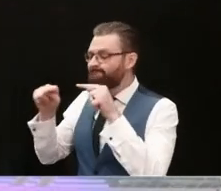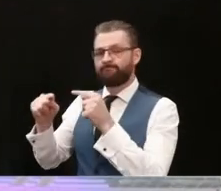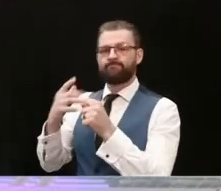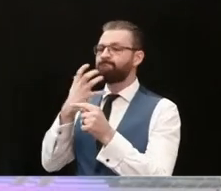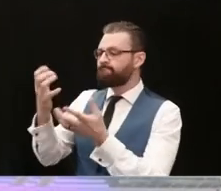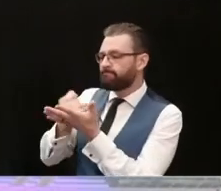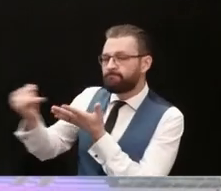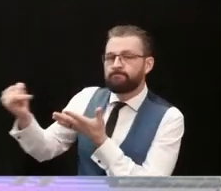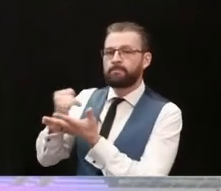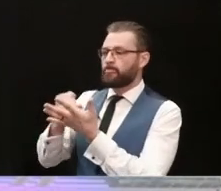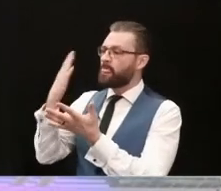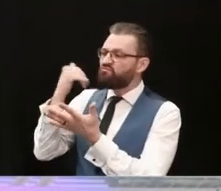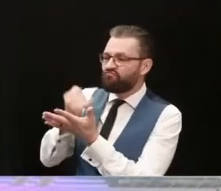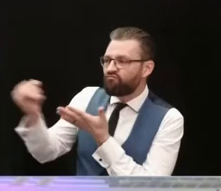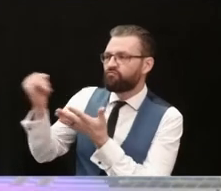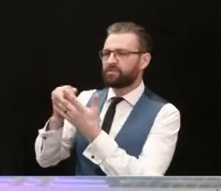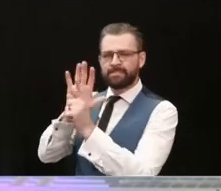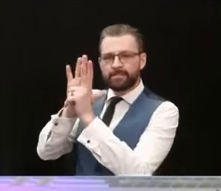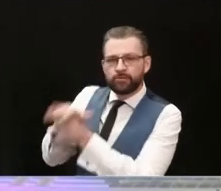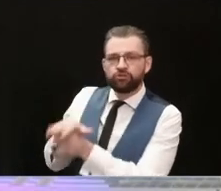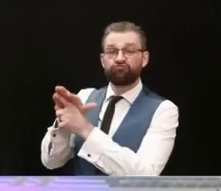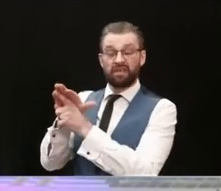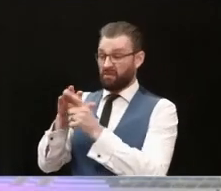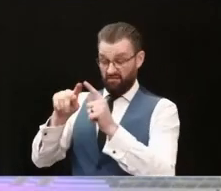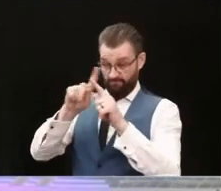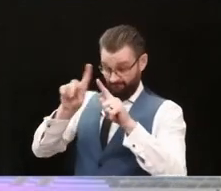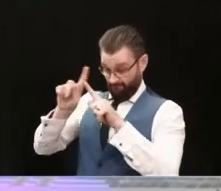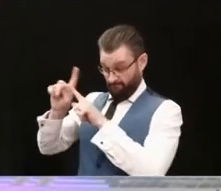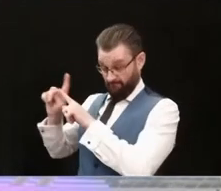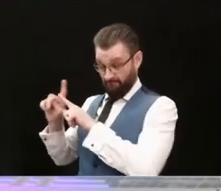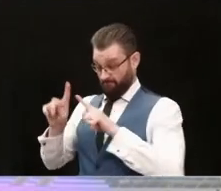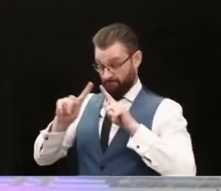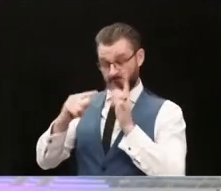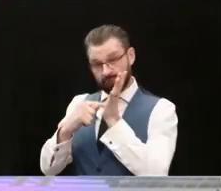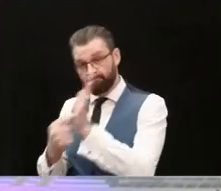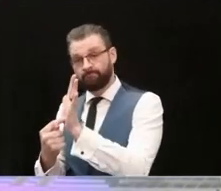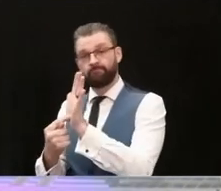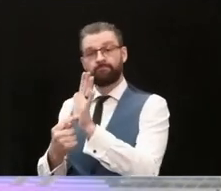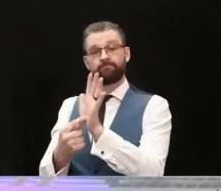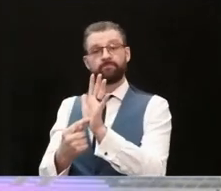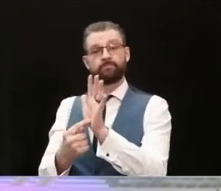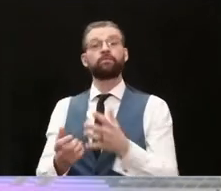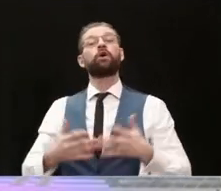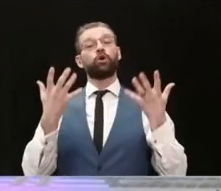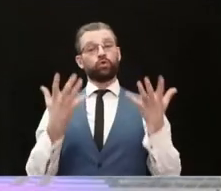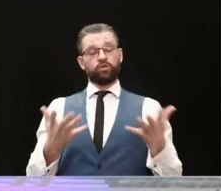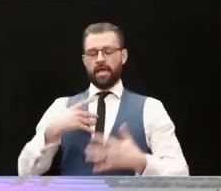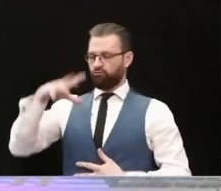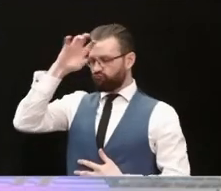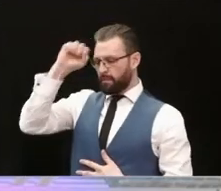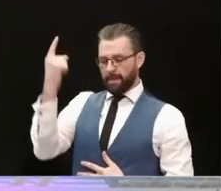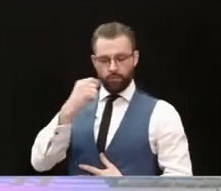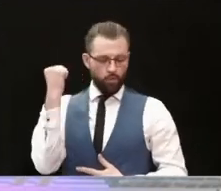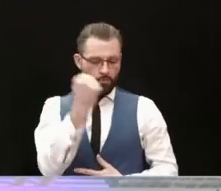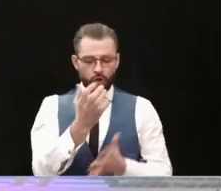anti-Semitism, racism, and discrimination in all its forms. Today, we remember those murdered during